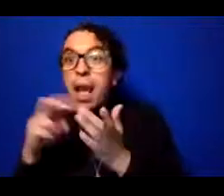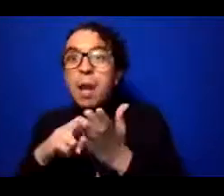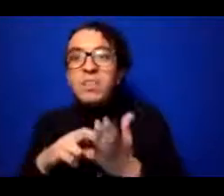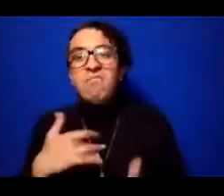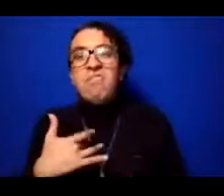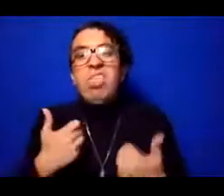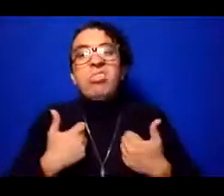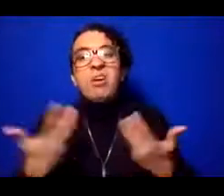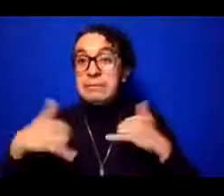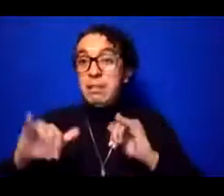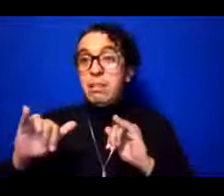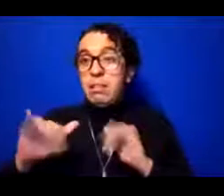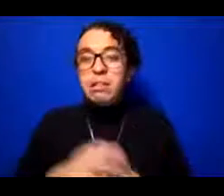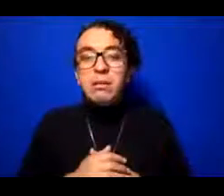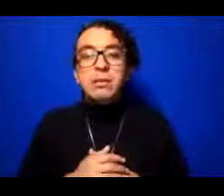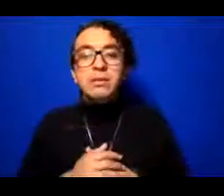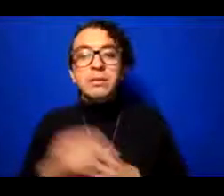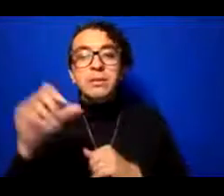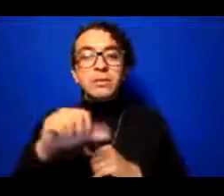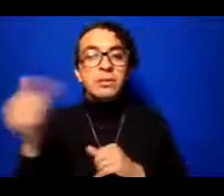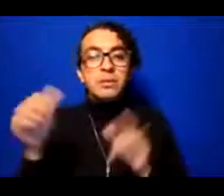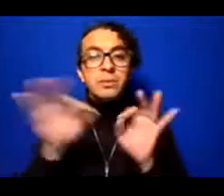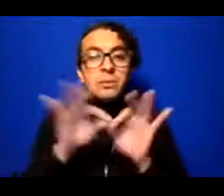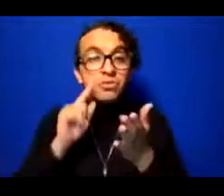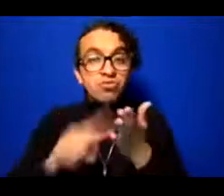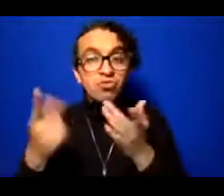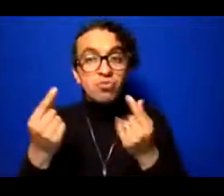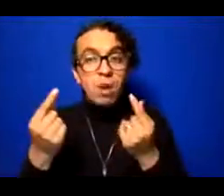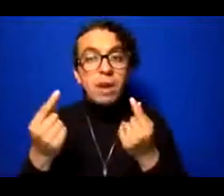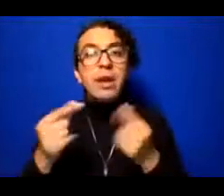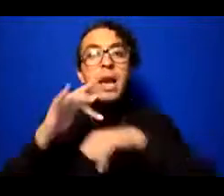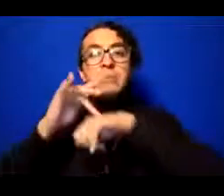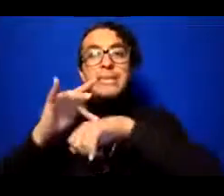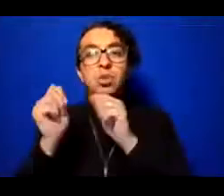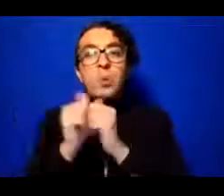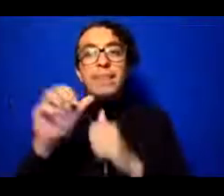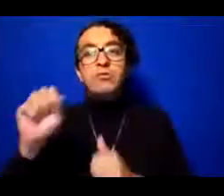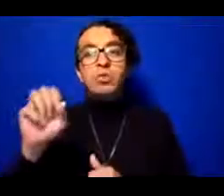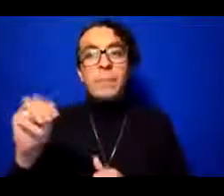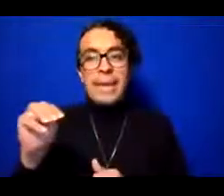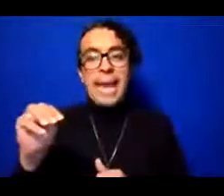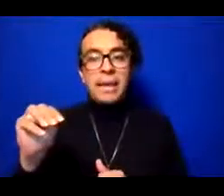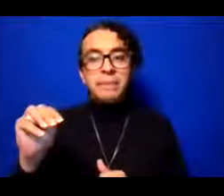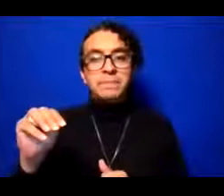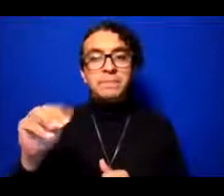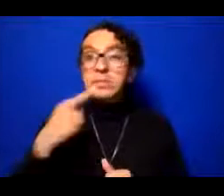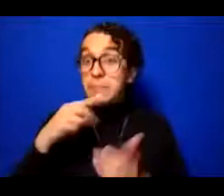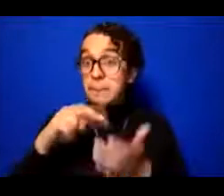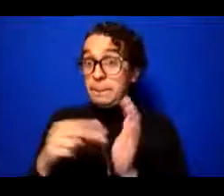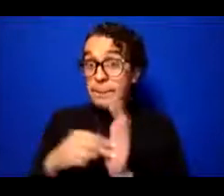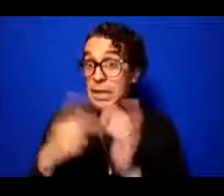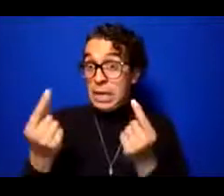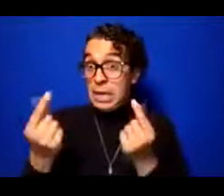rested. Another thing to look out for is obsession with social media. And I always ask, well, what does that mean?